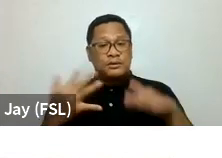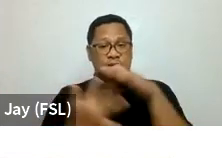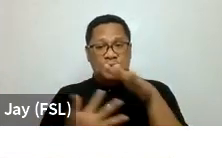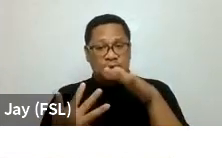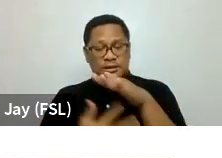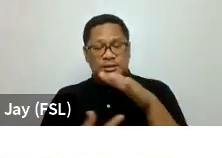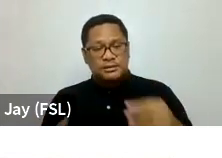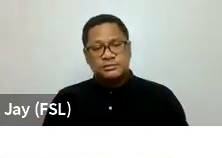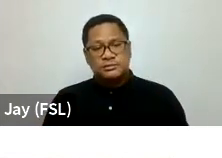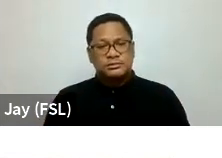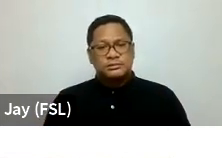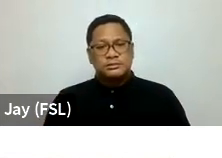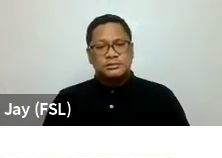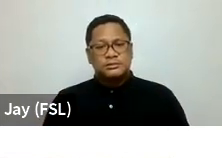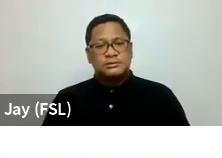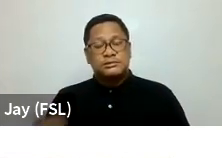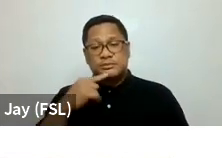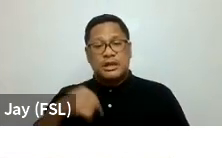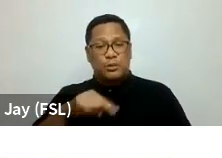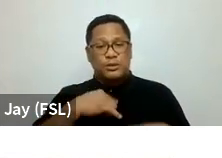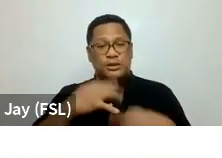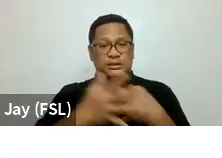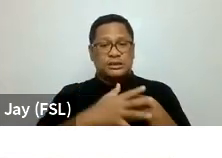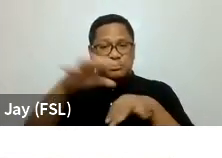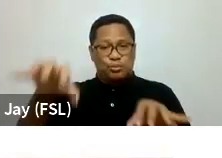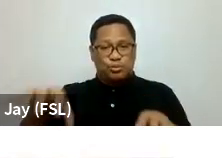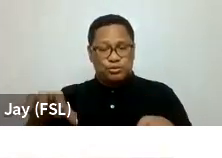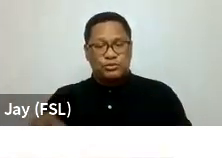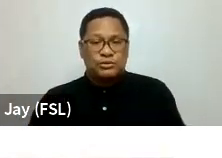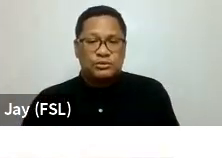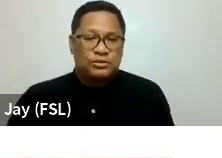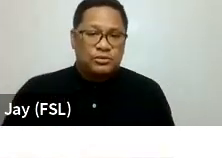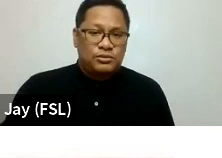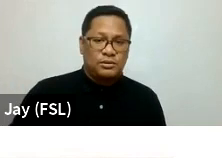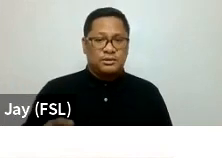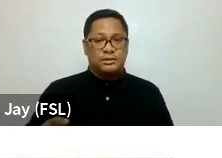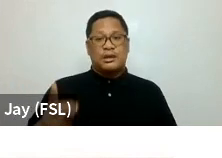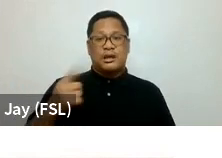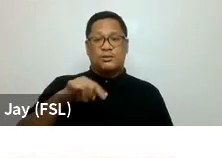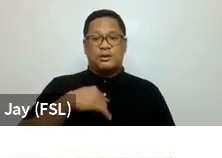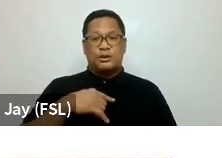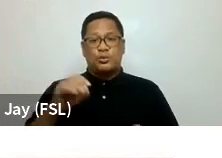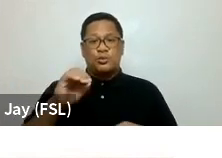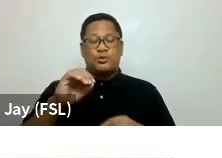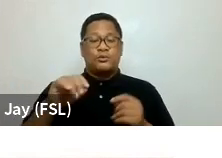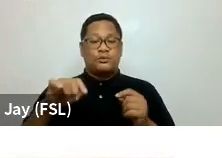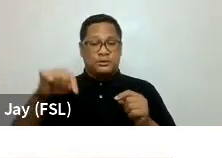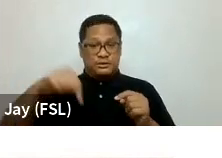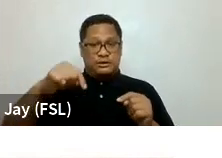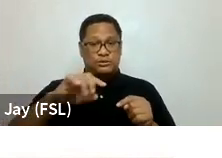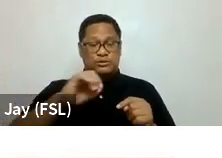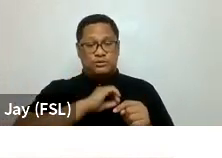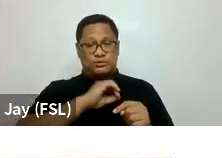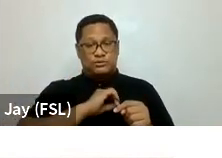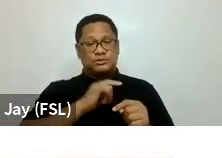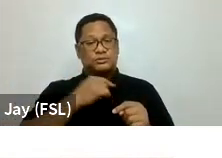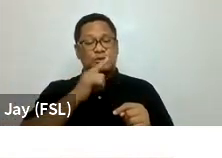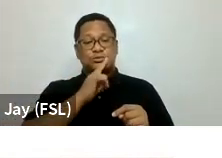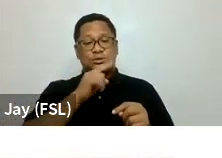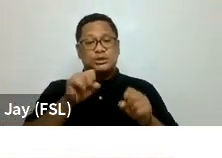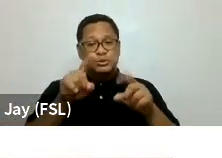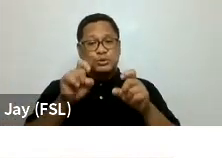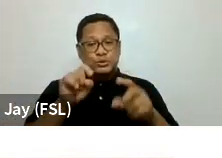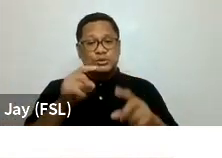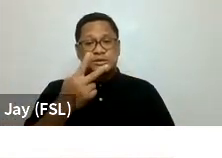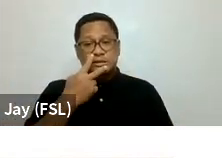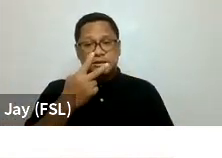our clients are just our neighbors. Yung landlord namin, we sold cigarettes. And sabi ko, what if